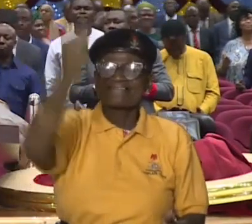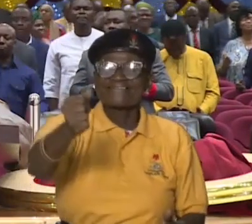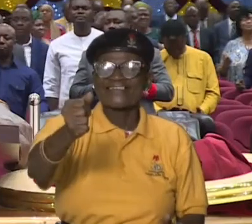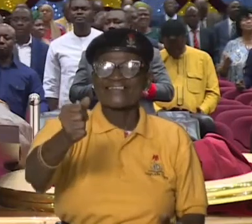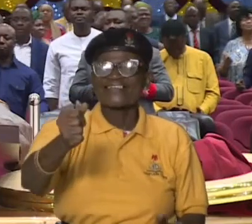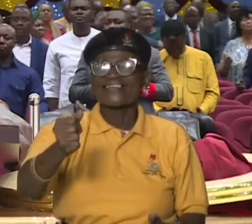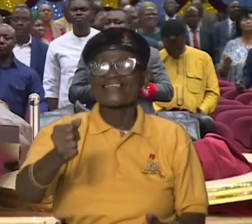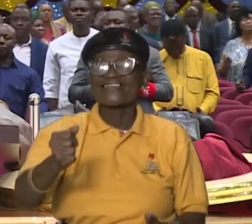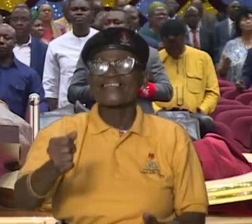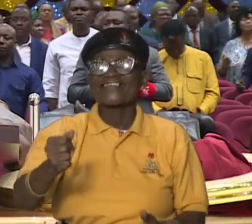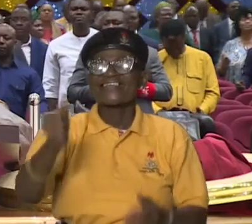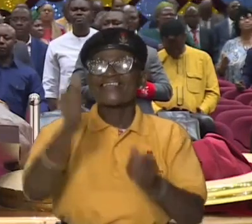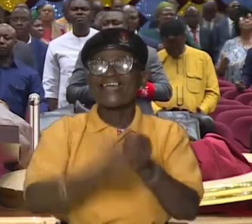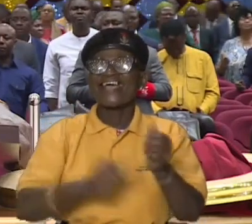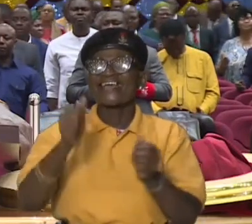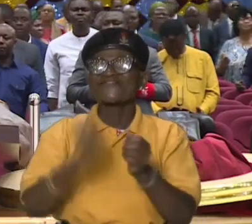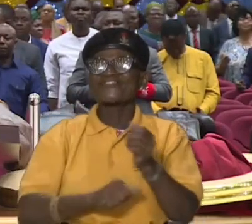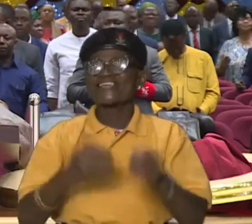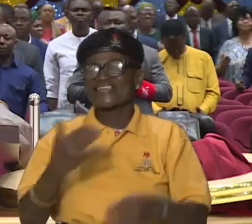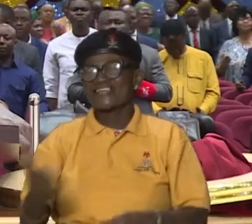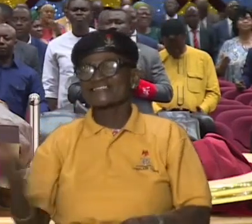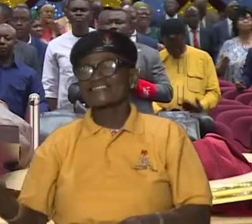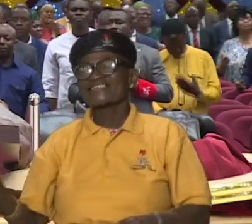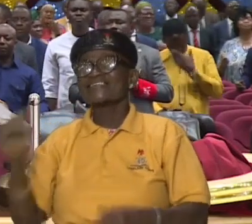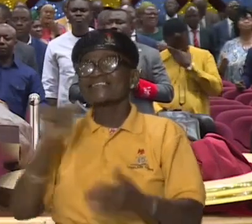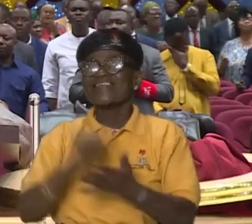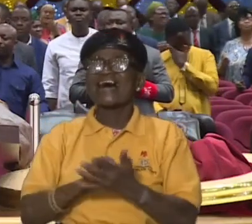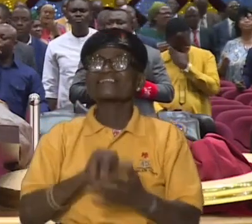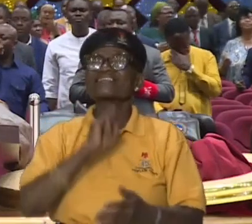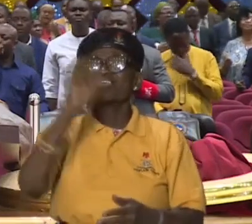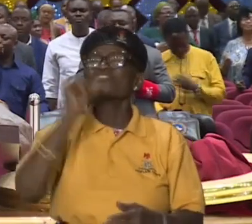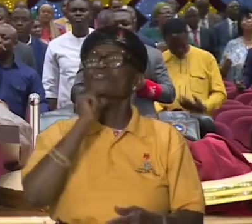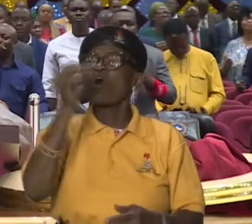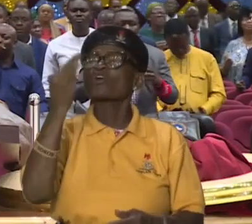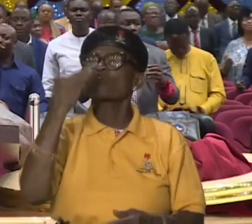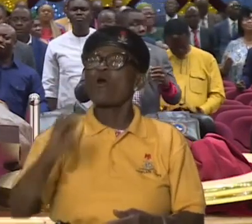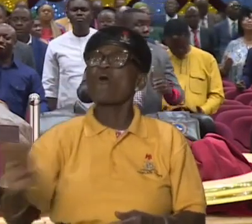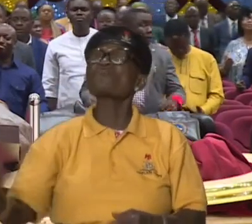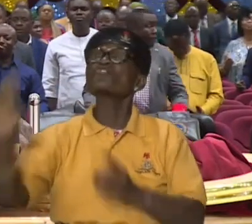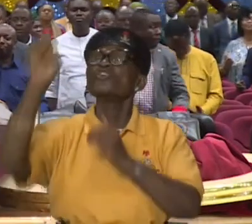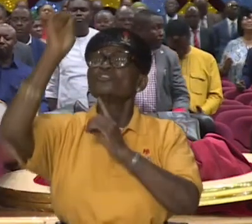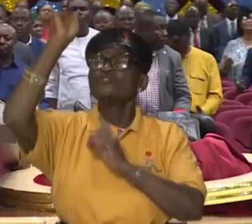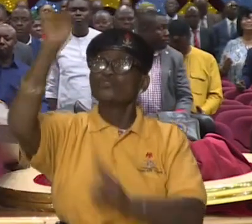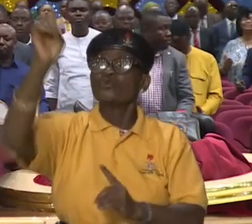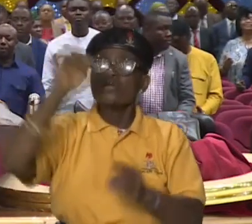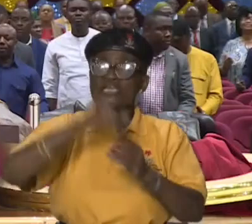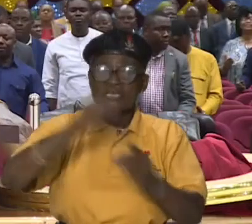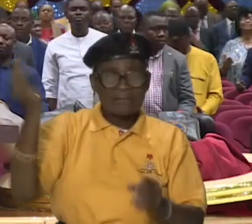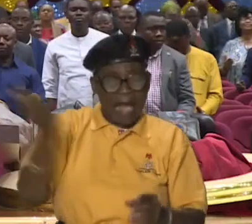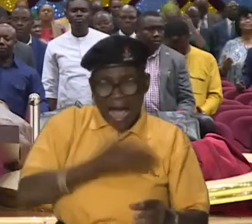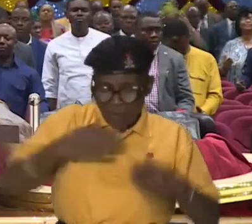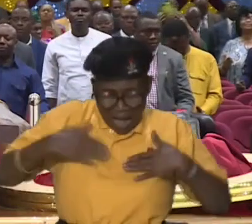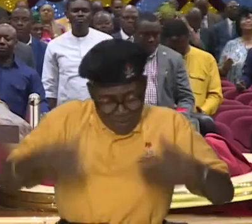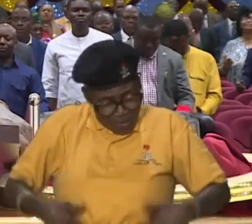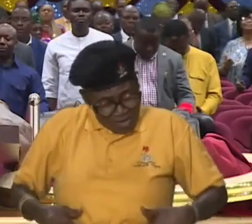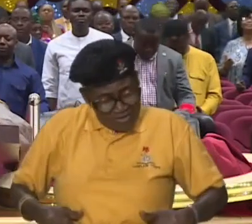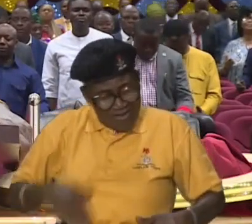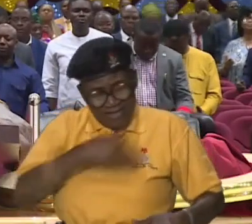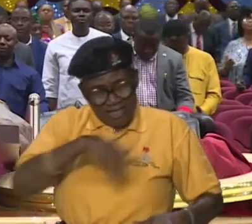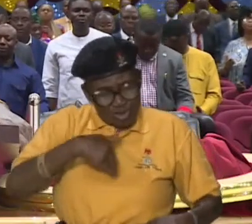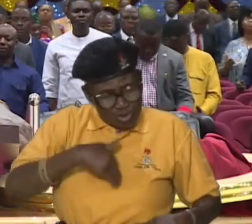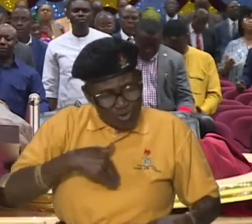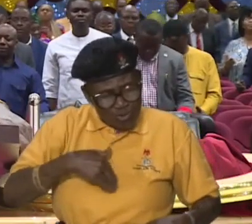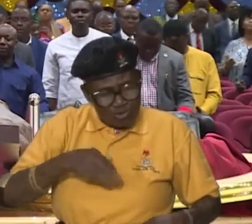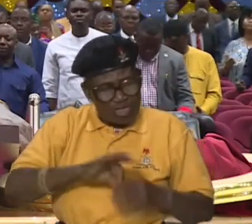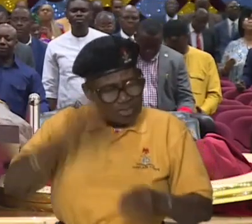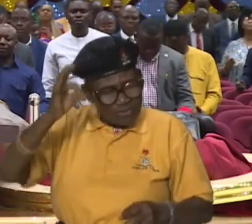That everything that is not of God in our body, soul, spirit, in our homes,